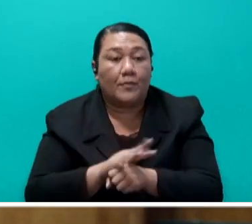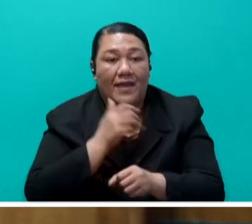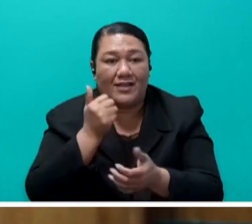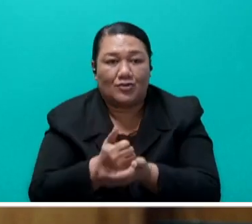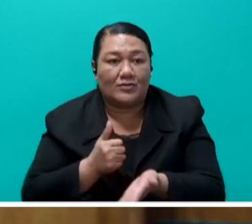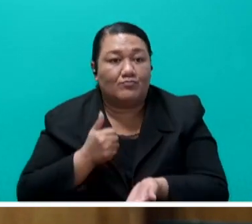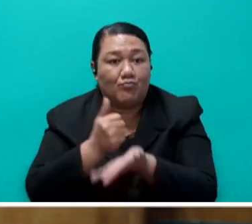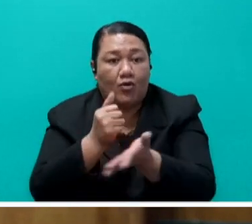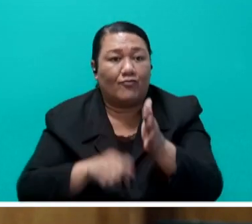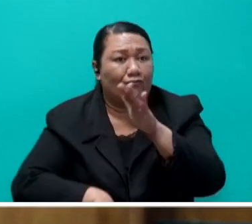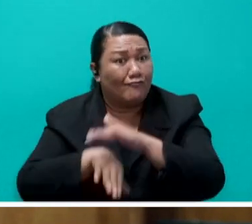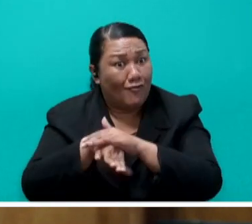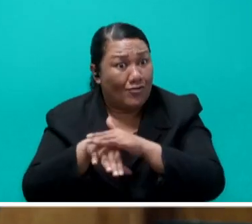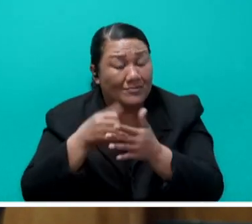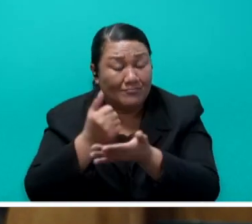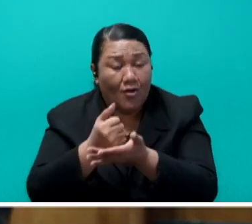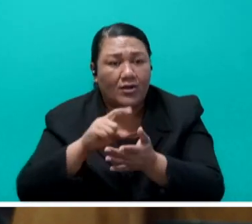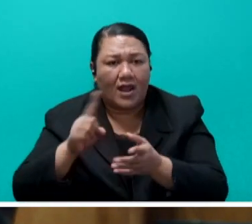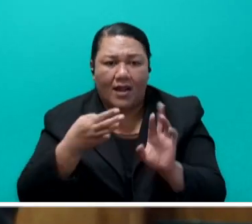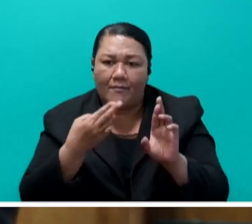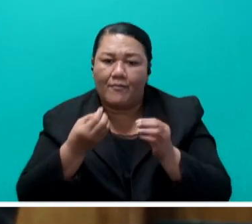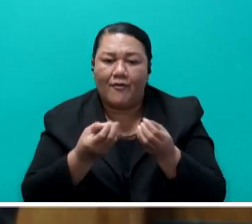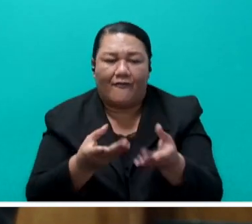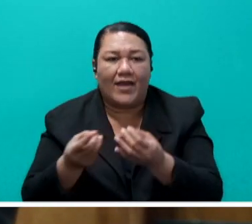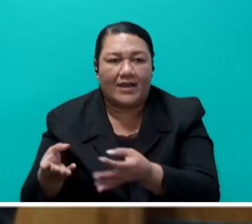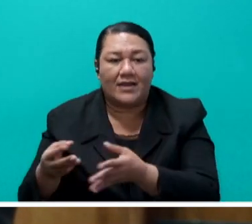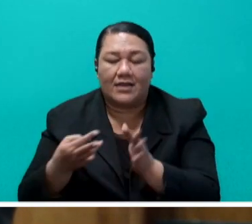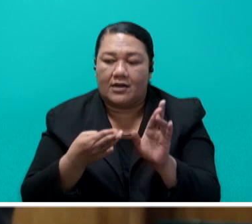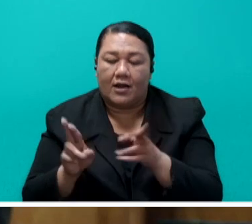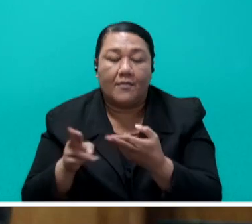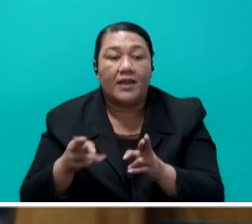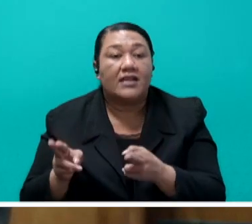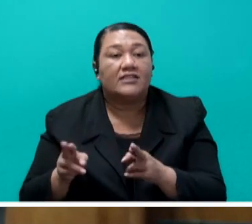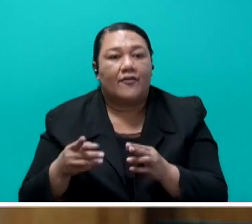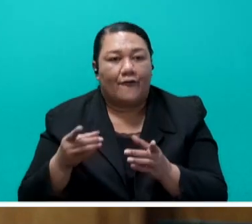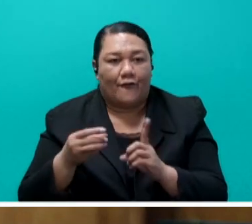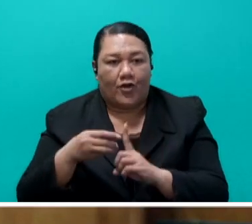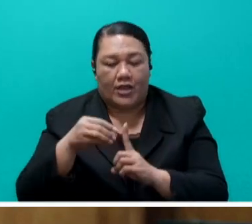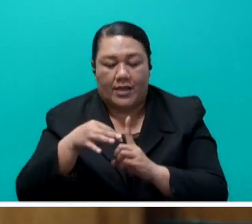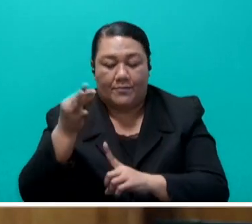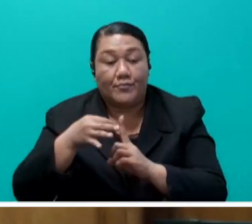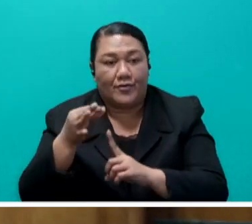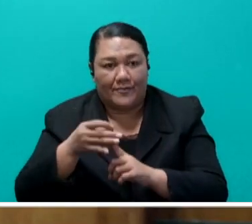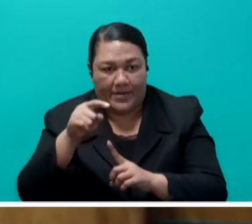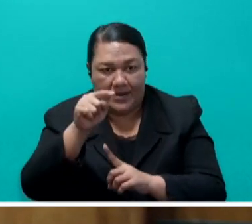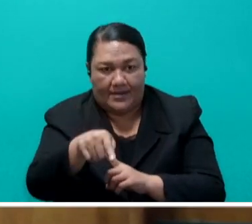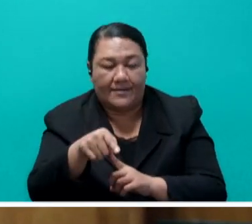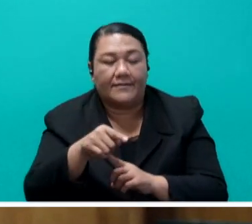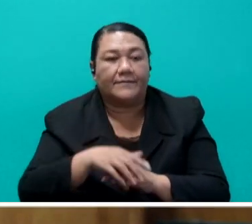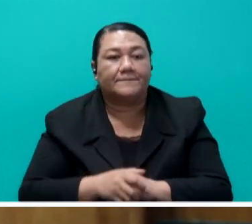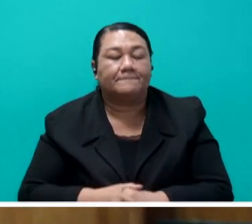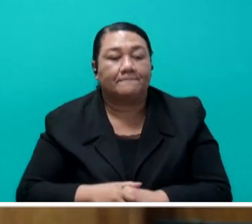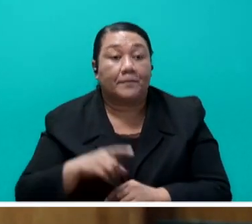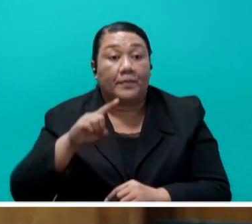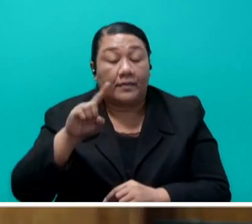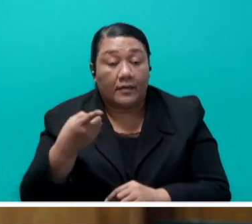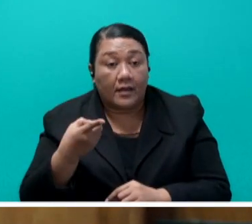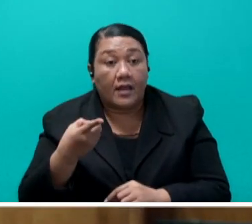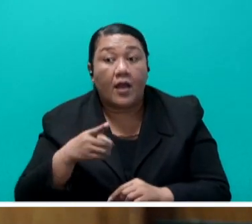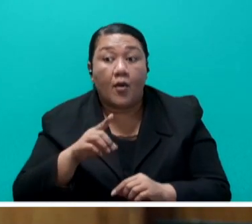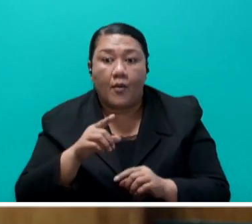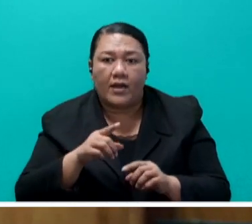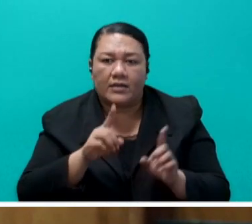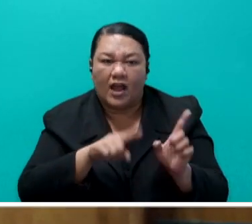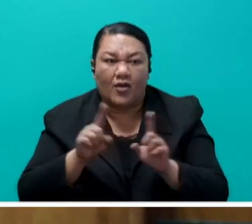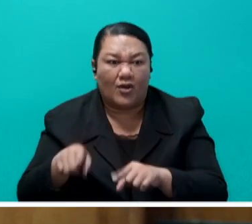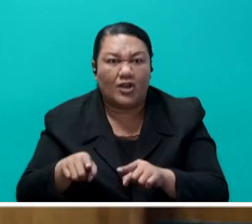understanding and providing recommendations for improvement. The frequency of these reviews varies according to country size,